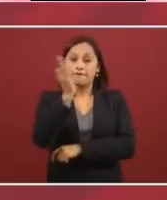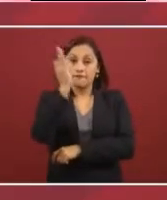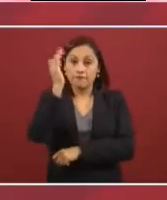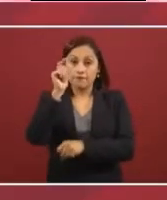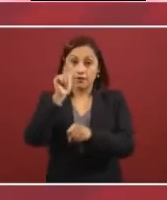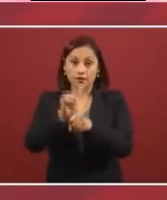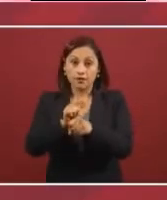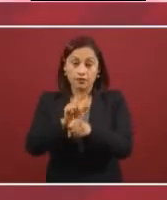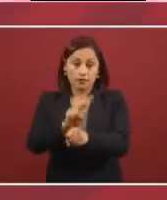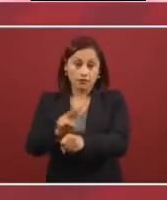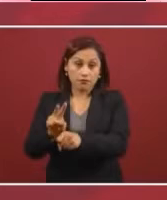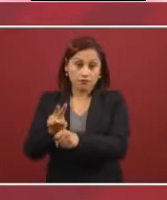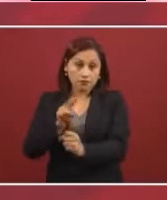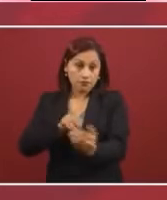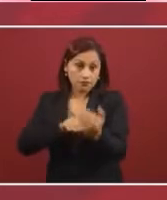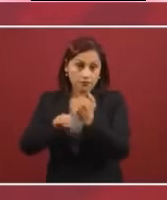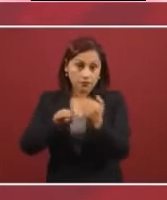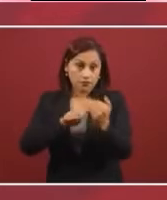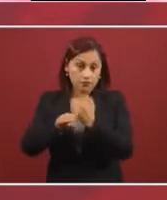continue.